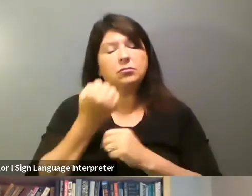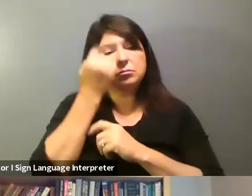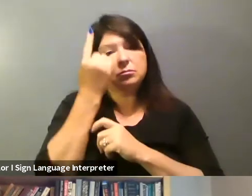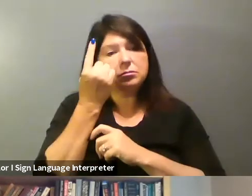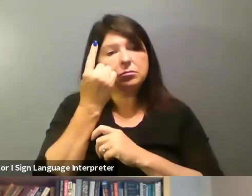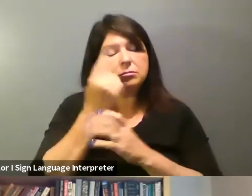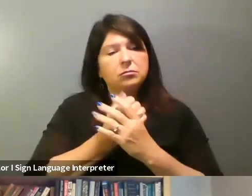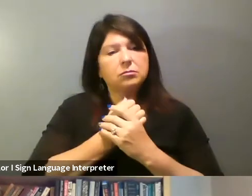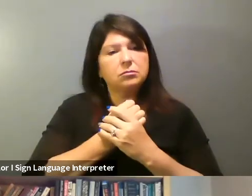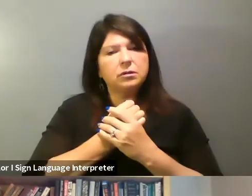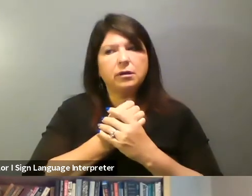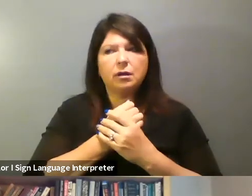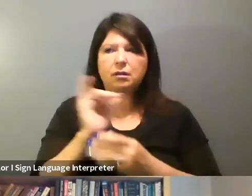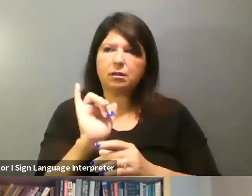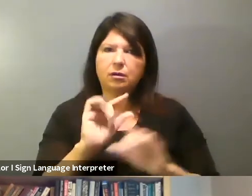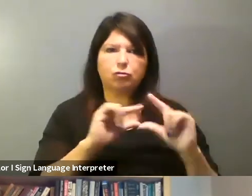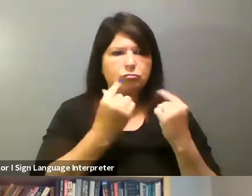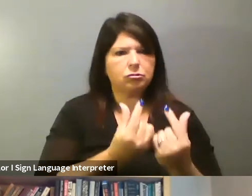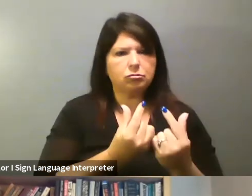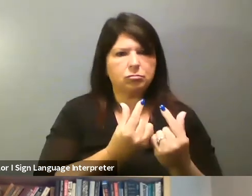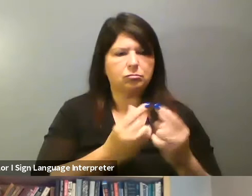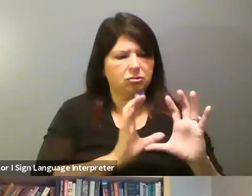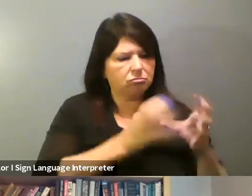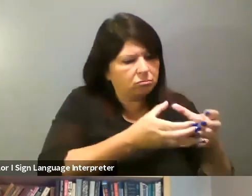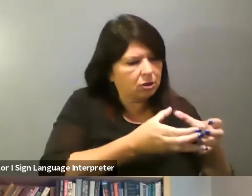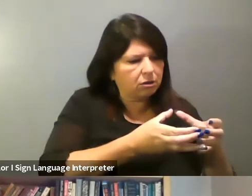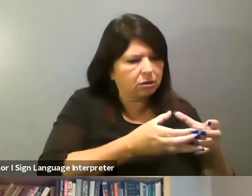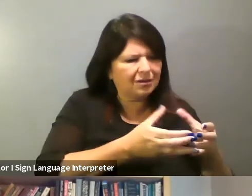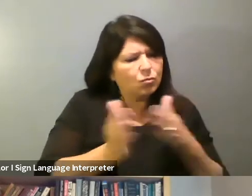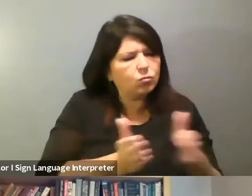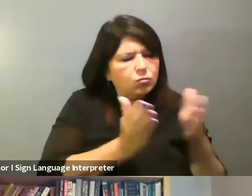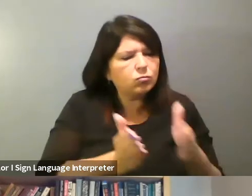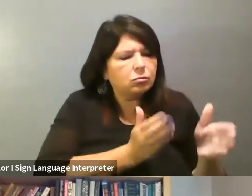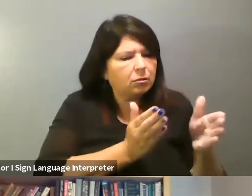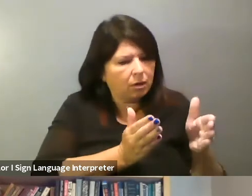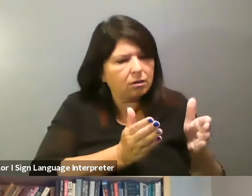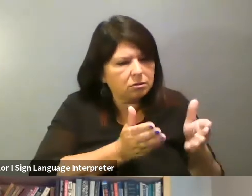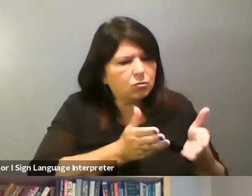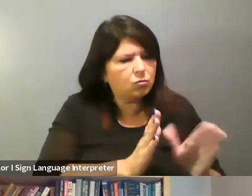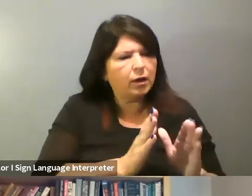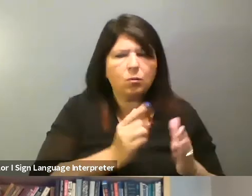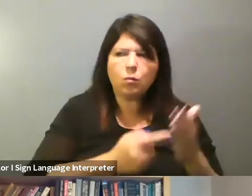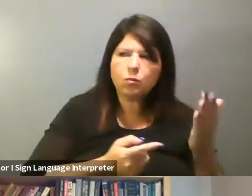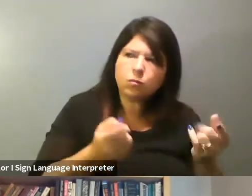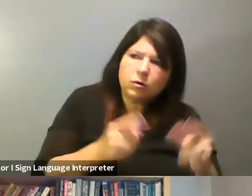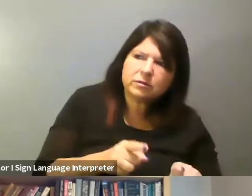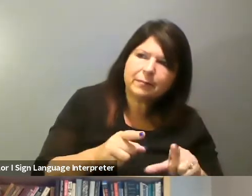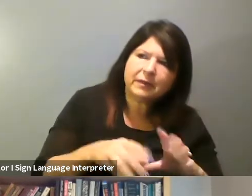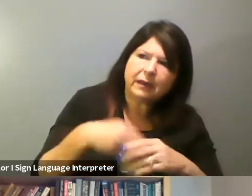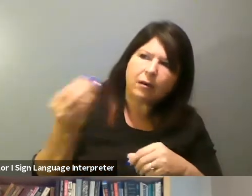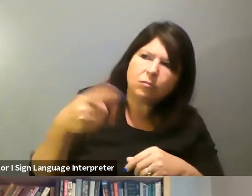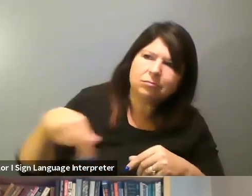in a group setting, in an organized way, what's going on in society, and